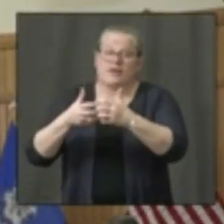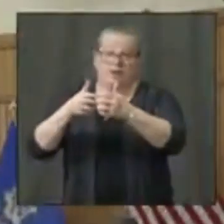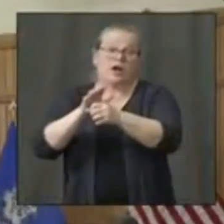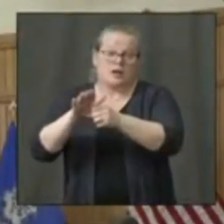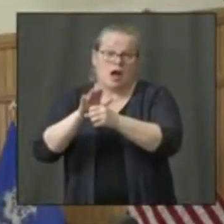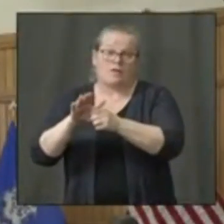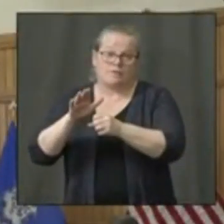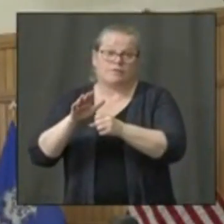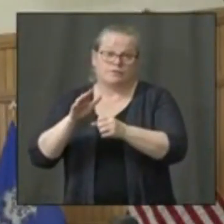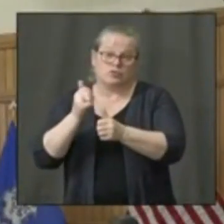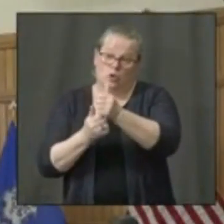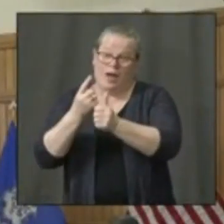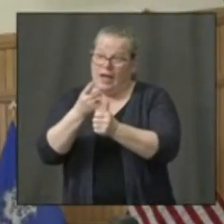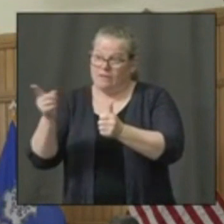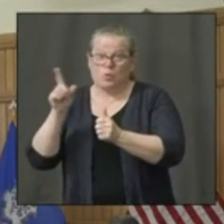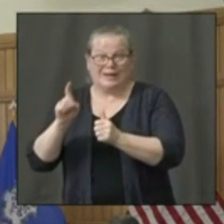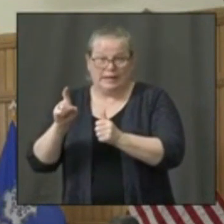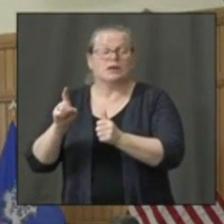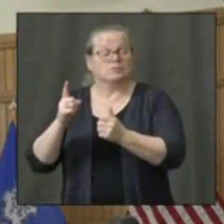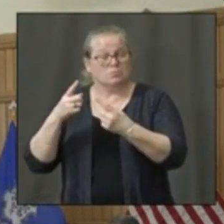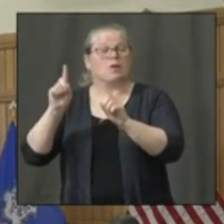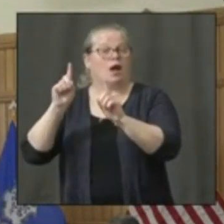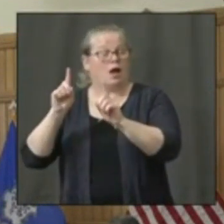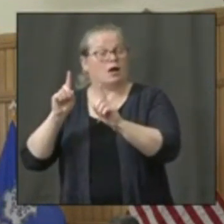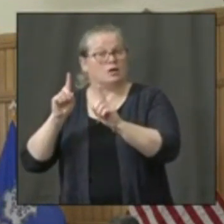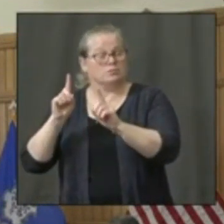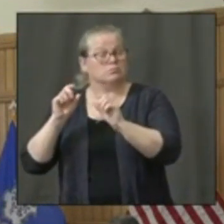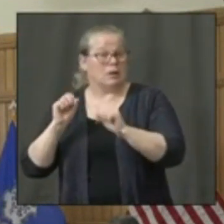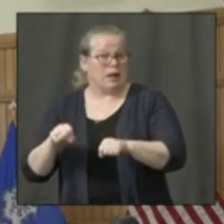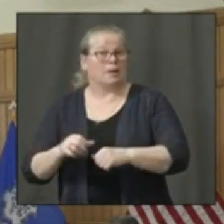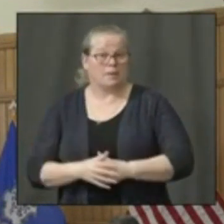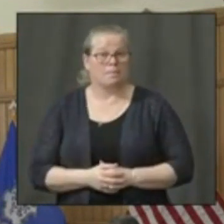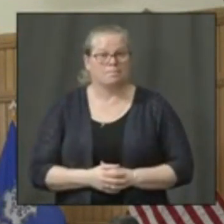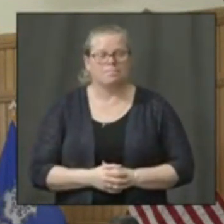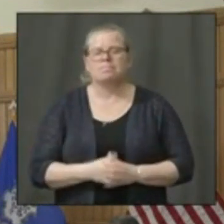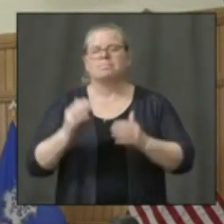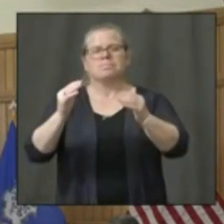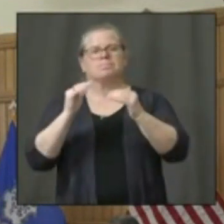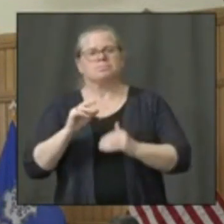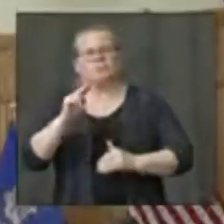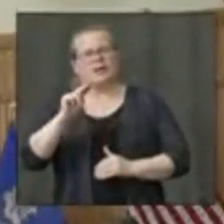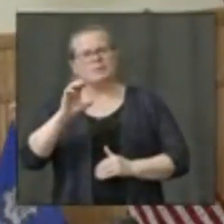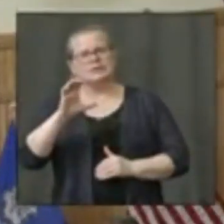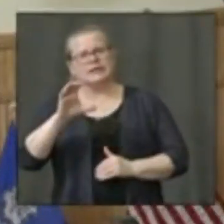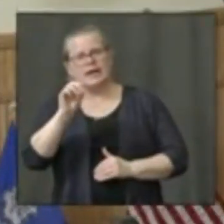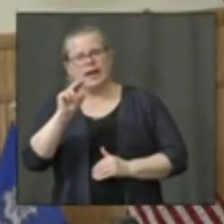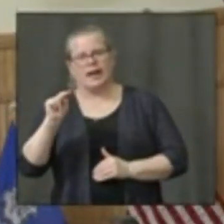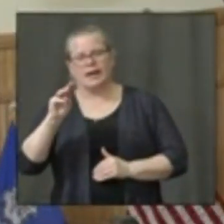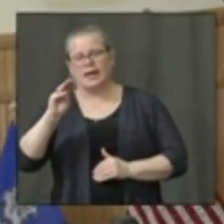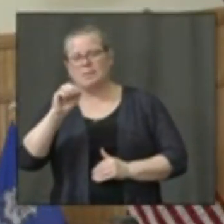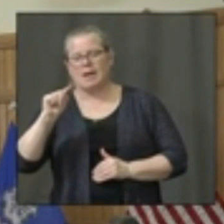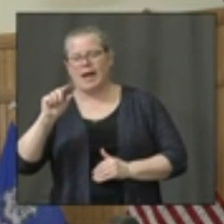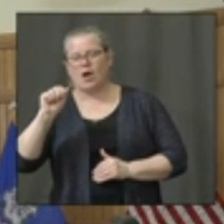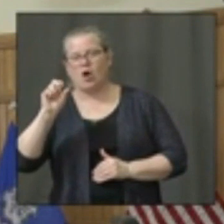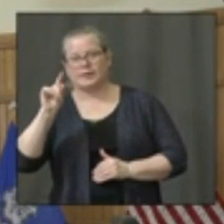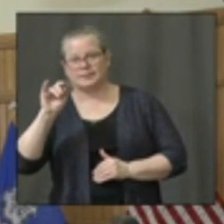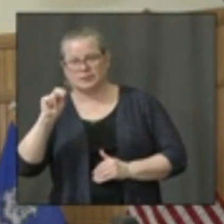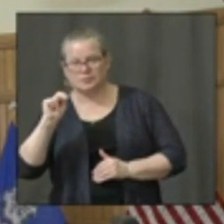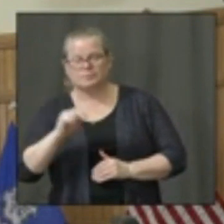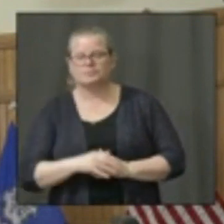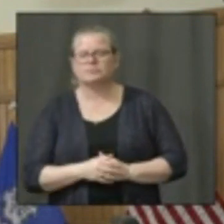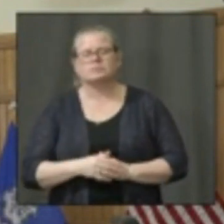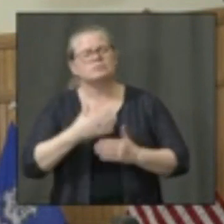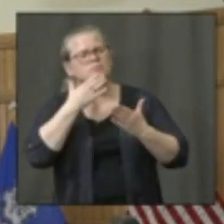I'll move along next to NBC Connecticut, Matt Austin. Hi, Governor. I was wondering if you can explain a little bit more about